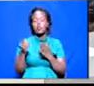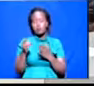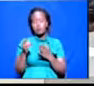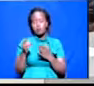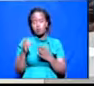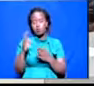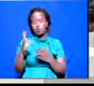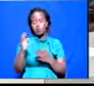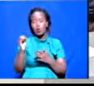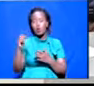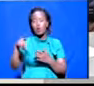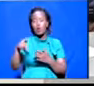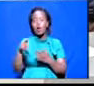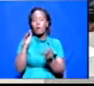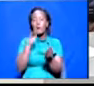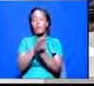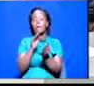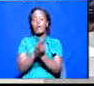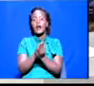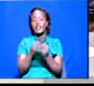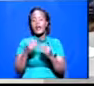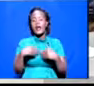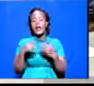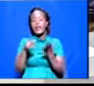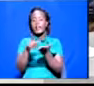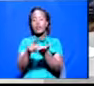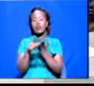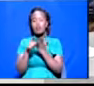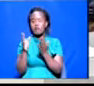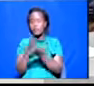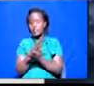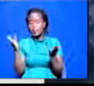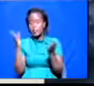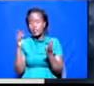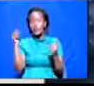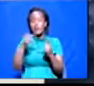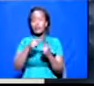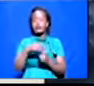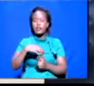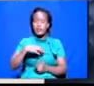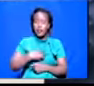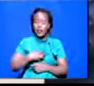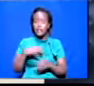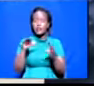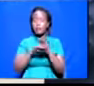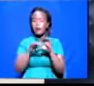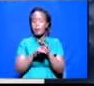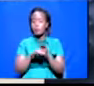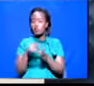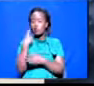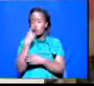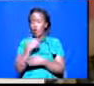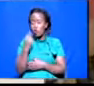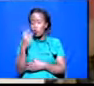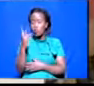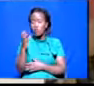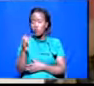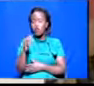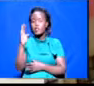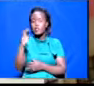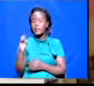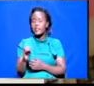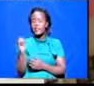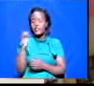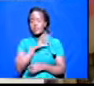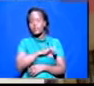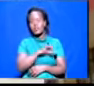a pension-backed mortgage loan facility targeting pension members whose 40% of their pension benefits cannot cover